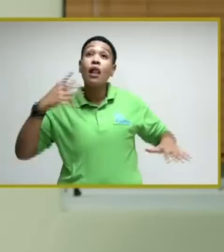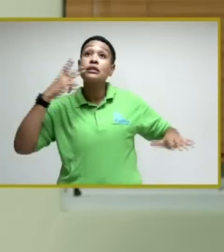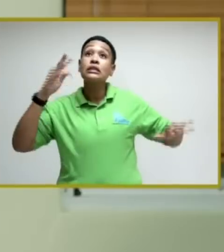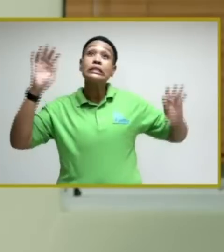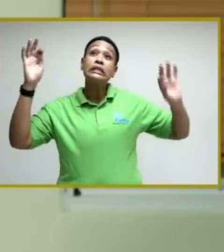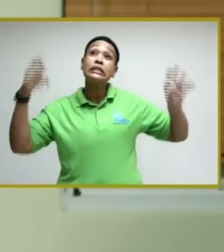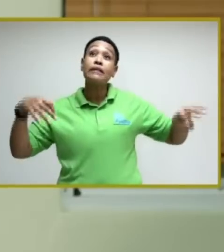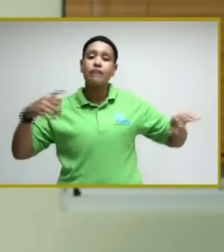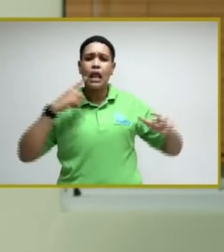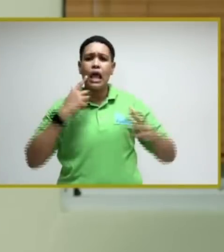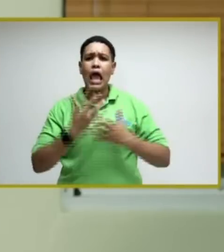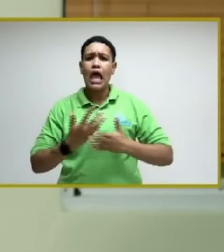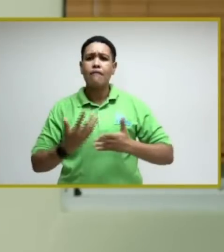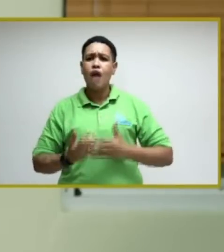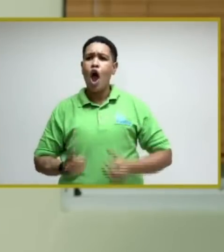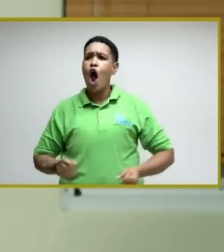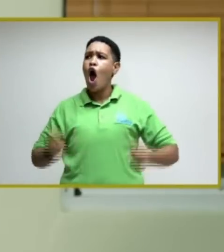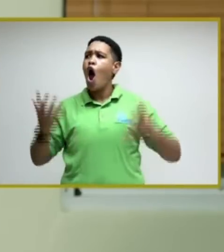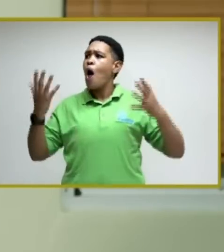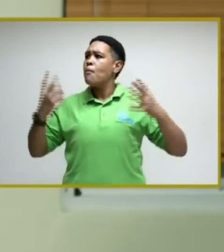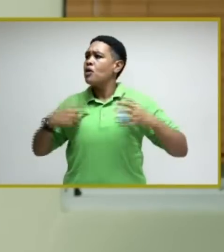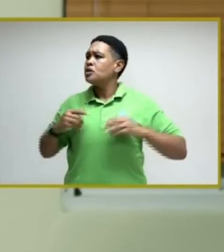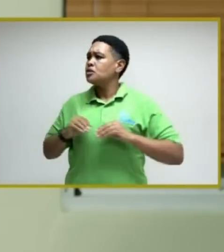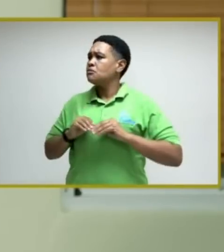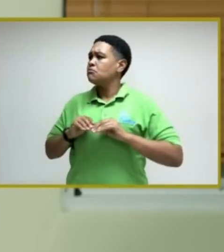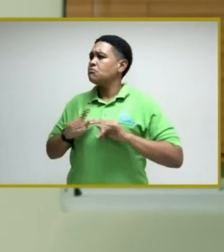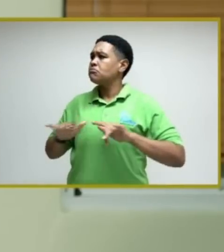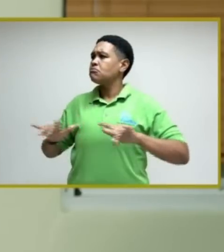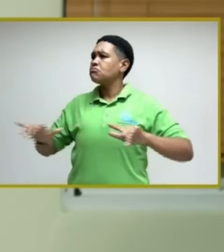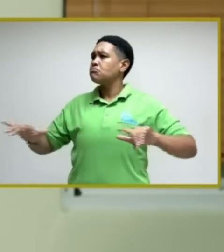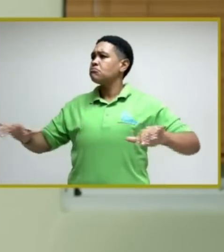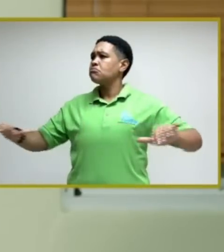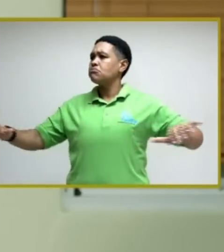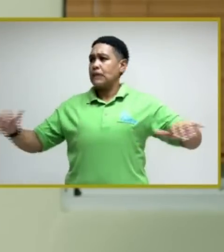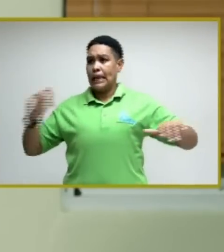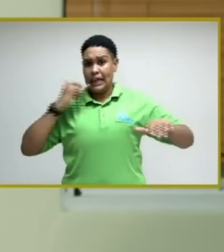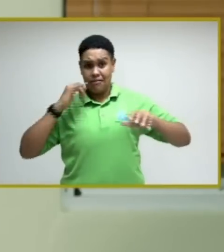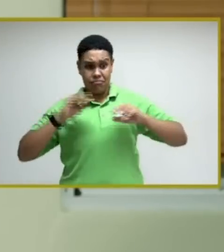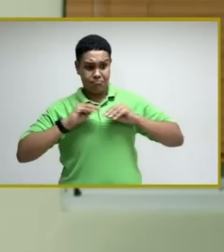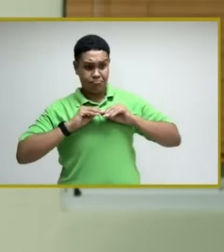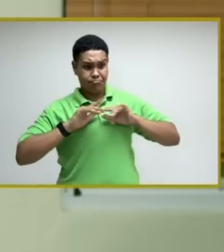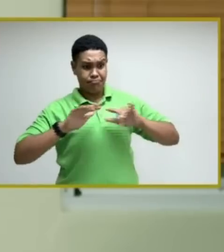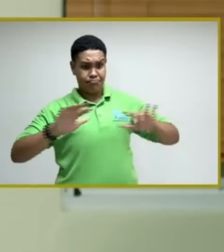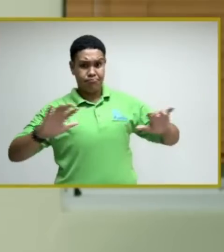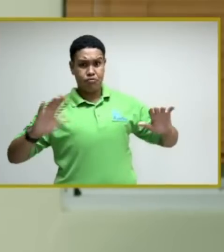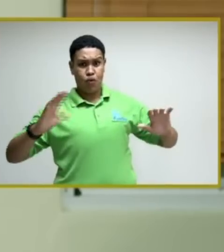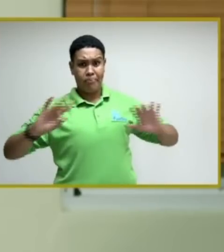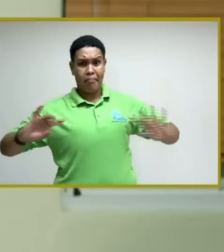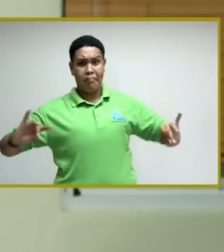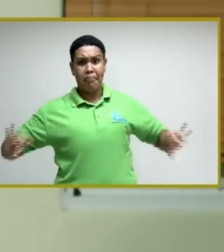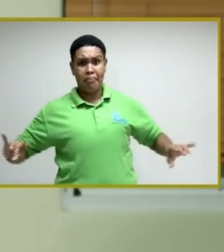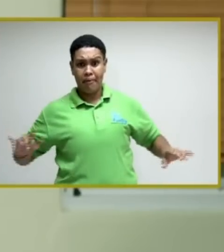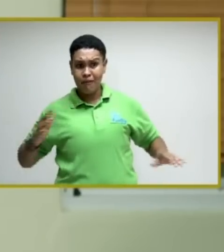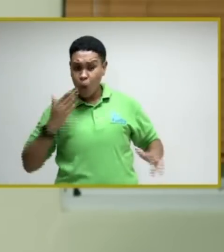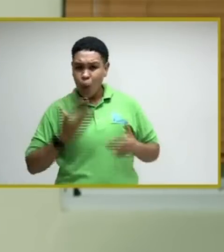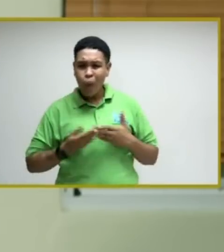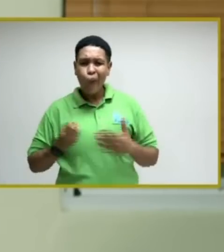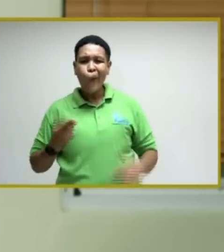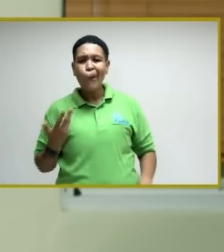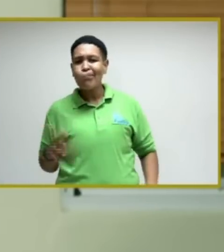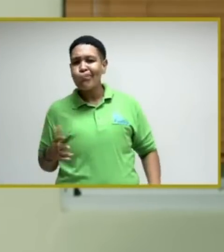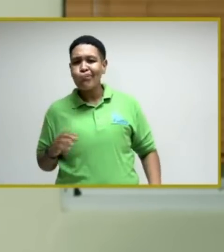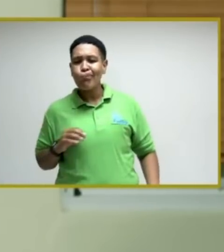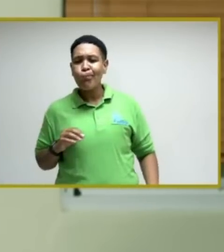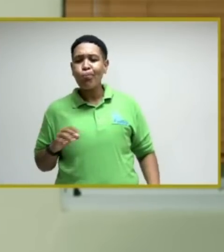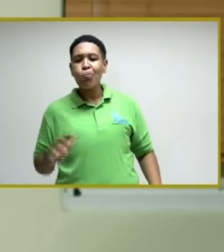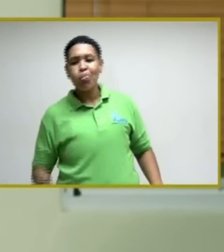transmit and how well they transmit. We haven't seen definitive evidence where that is concerned, but I think